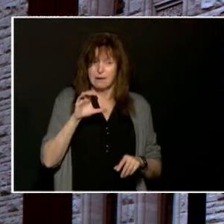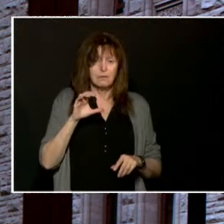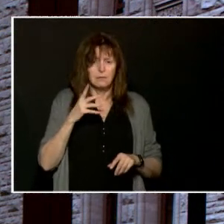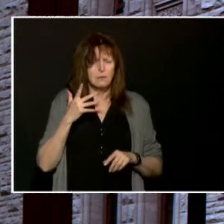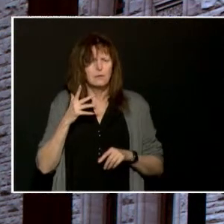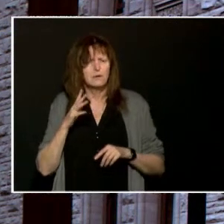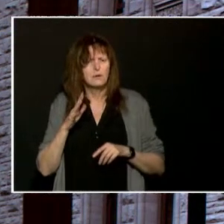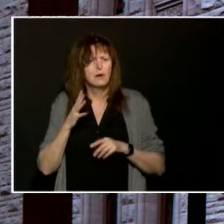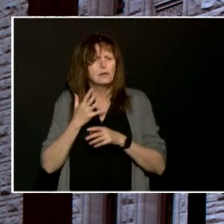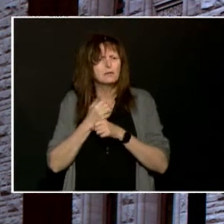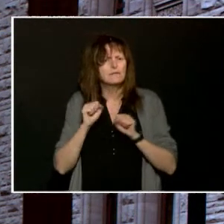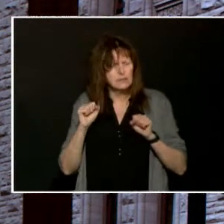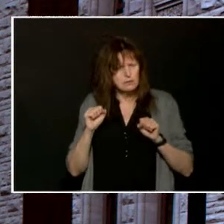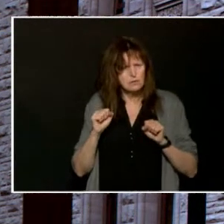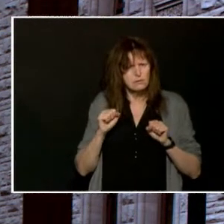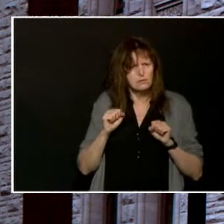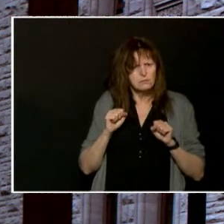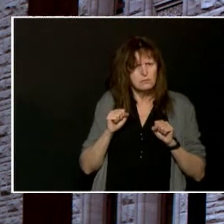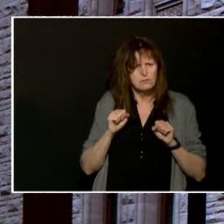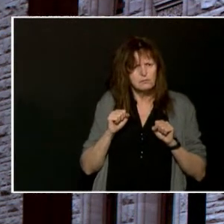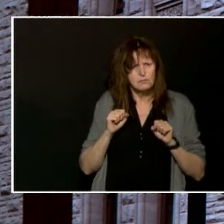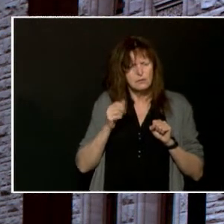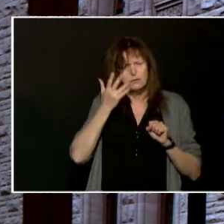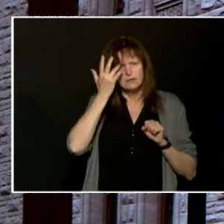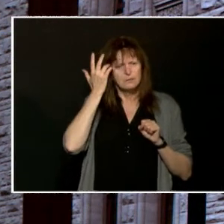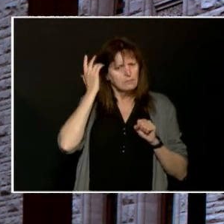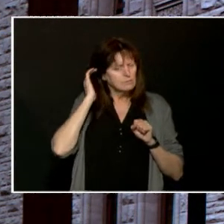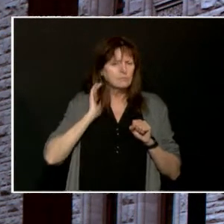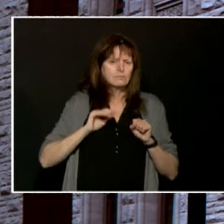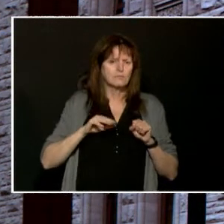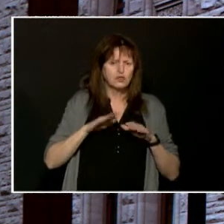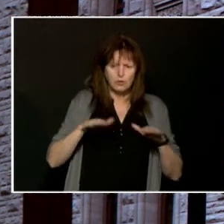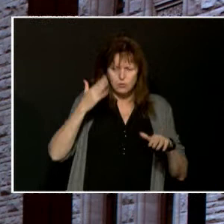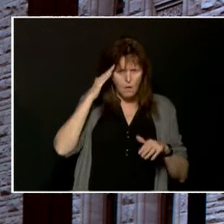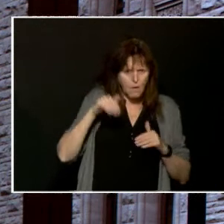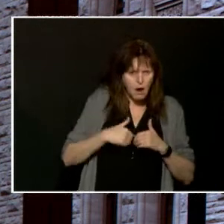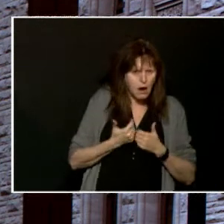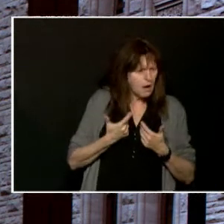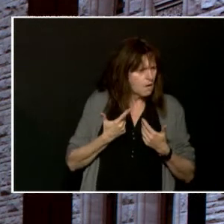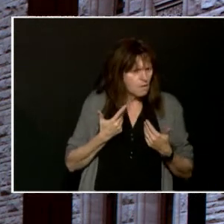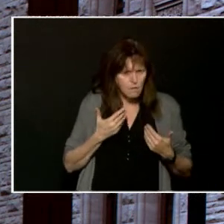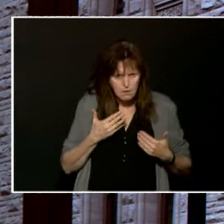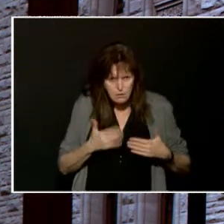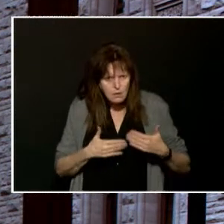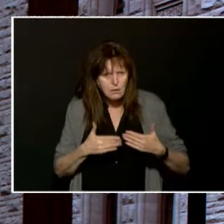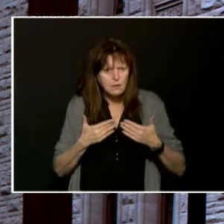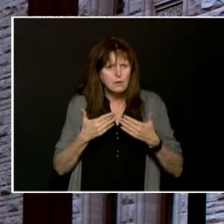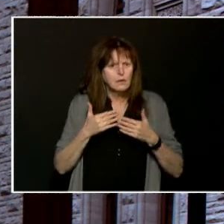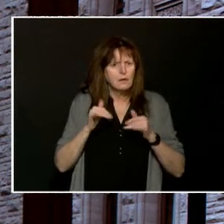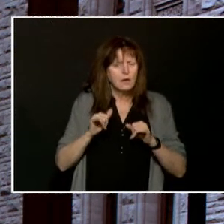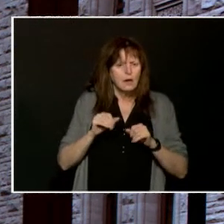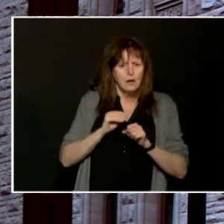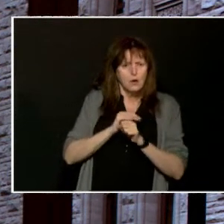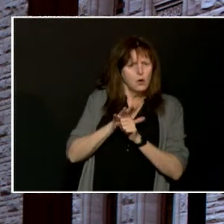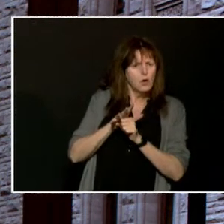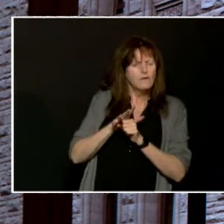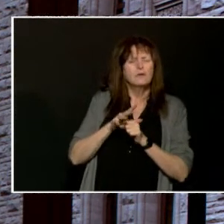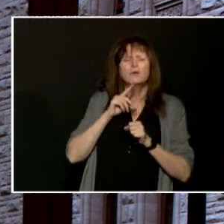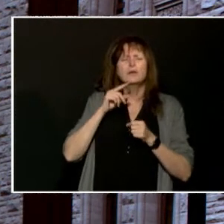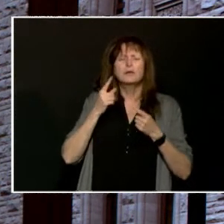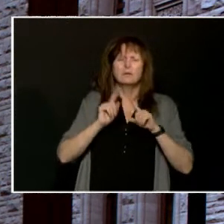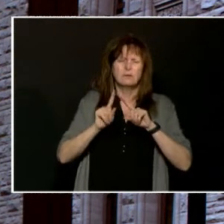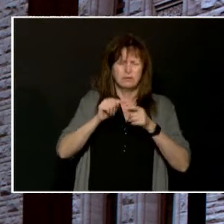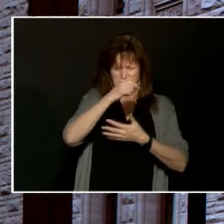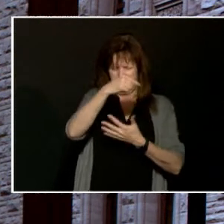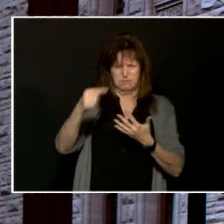children from COVID-19, as well as, of course, their mental health in that. So there's a number of factors that come together here, and